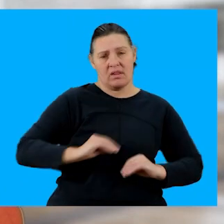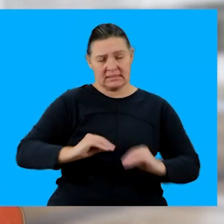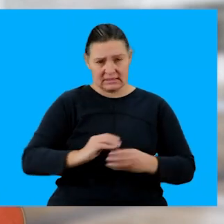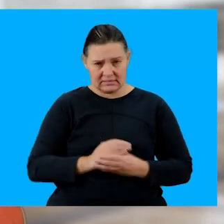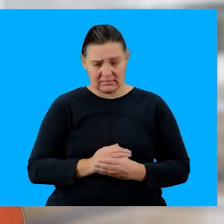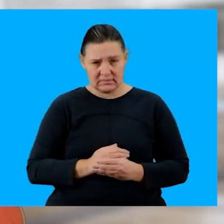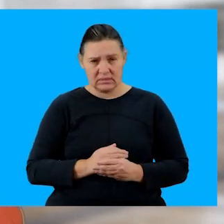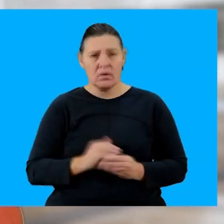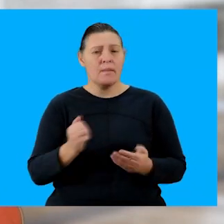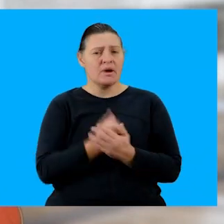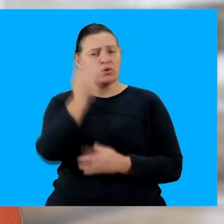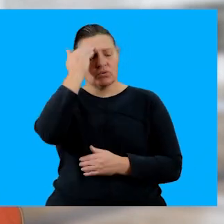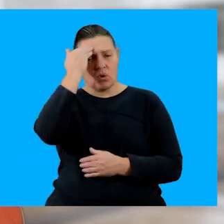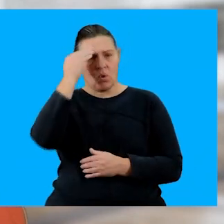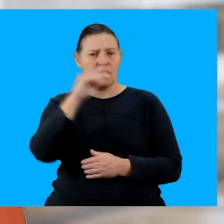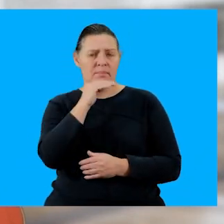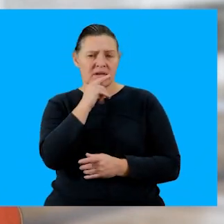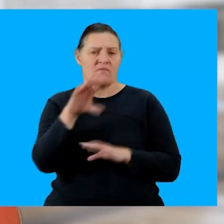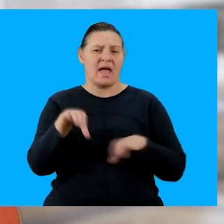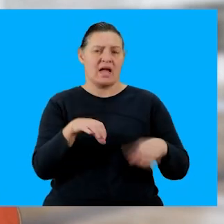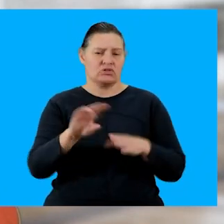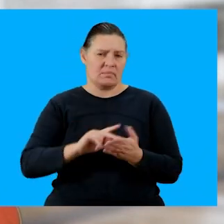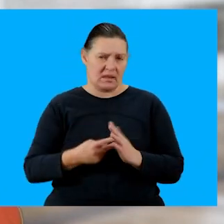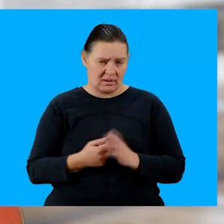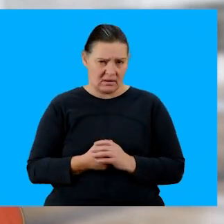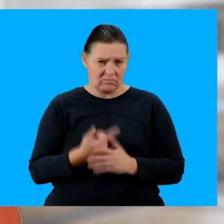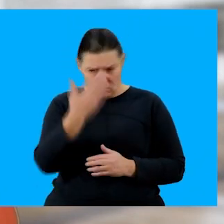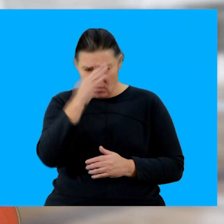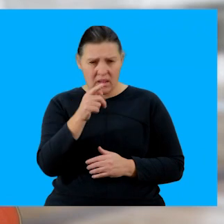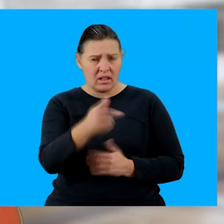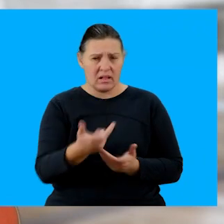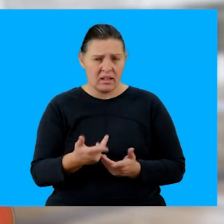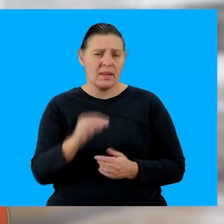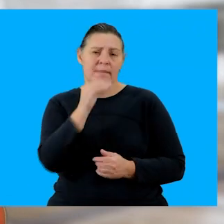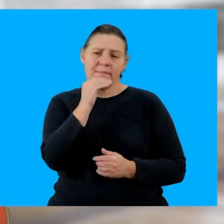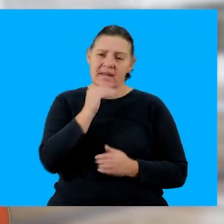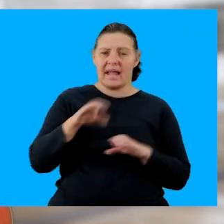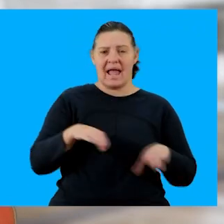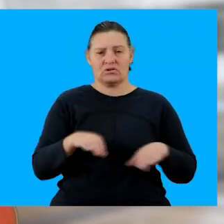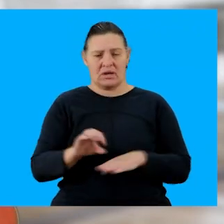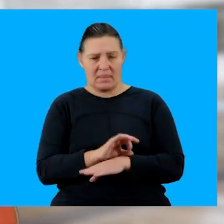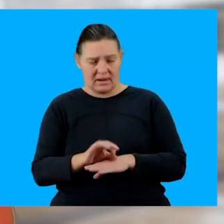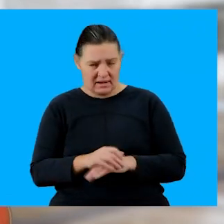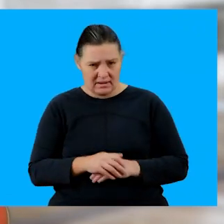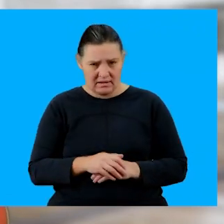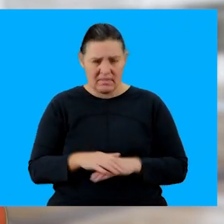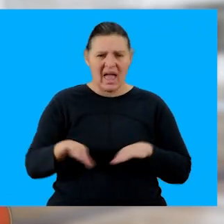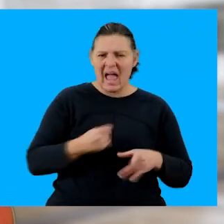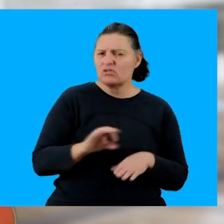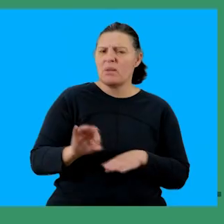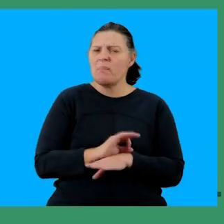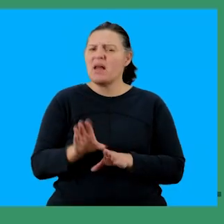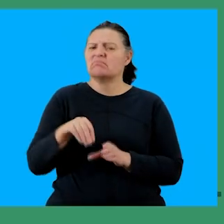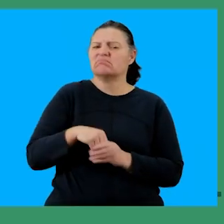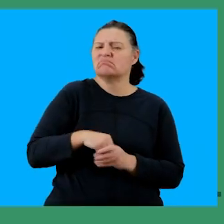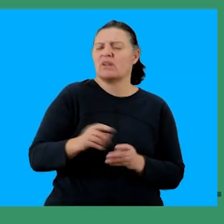prior to the lesson. You must know the meaning of an action plan. So surely by now you know the meaning of an action plan, what the